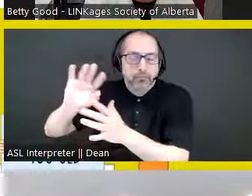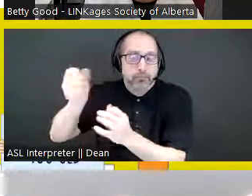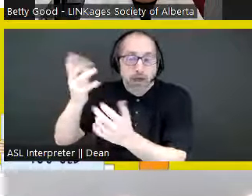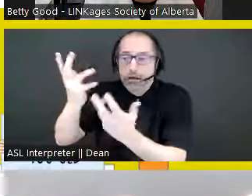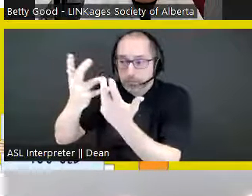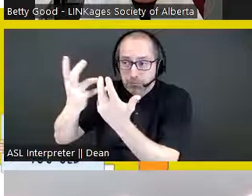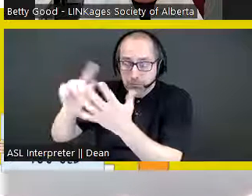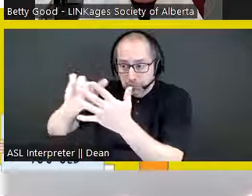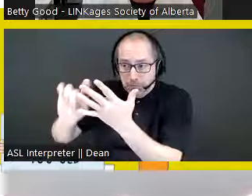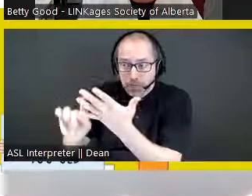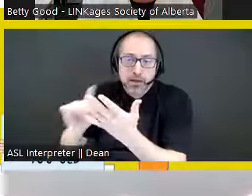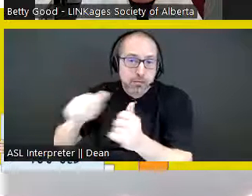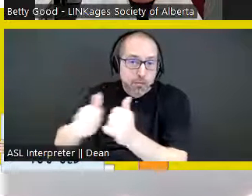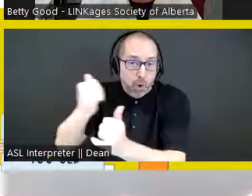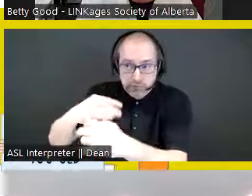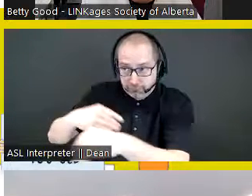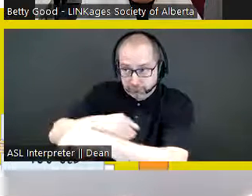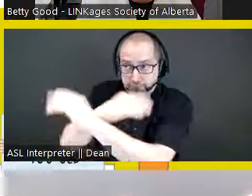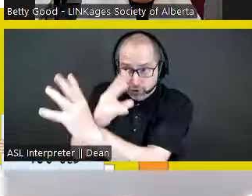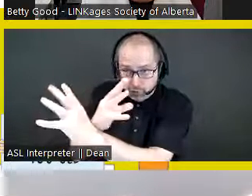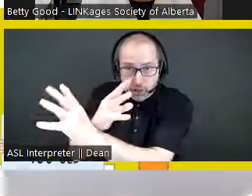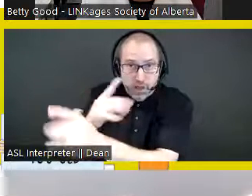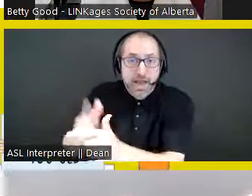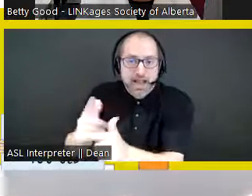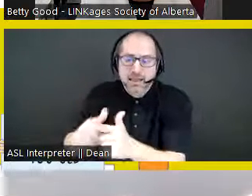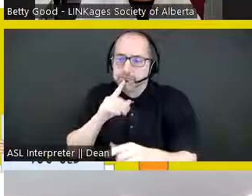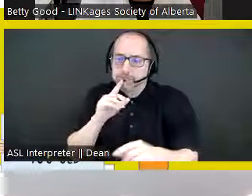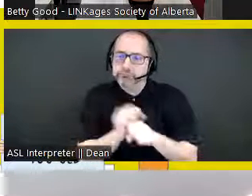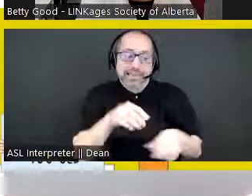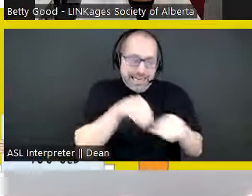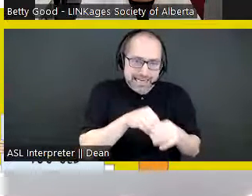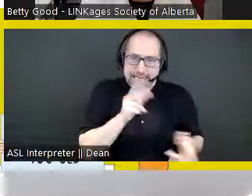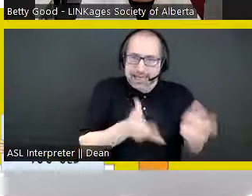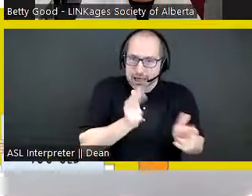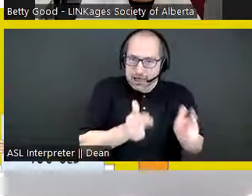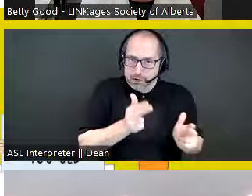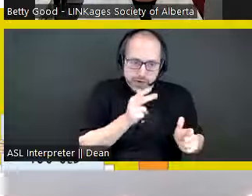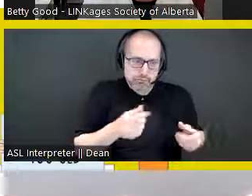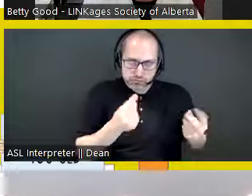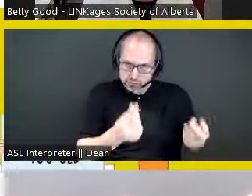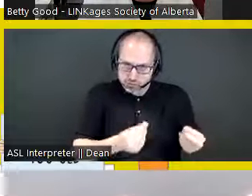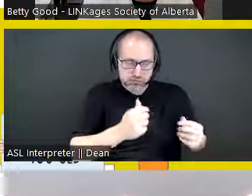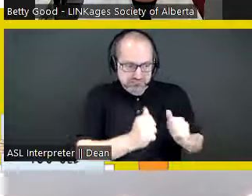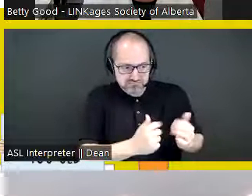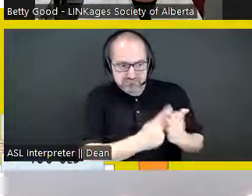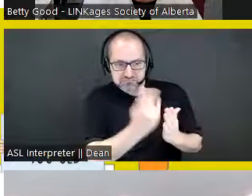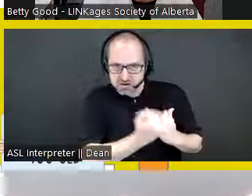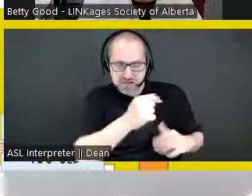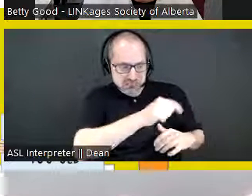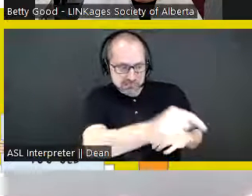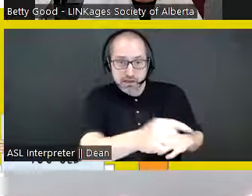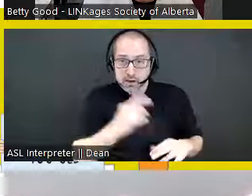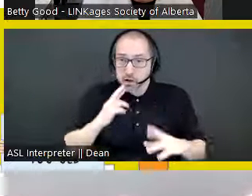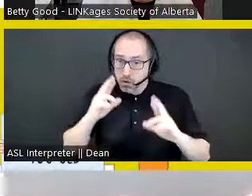on virtually, and then we did quite a few things in Calgary. So hopefully next year, you will be more aware